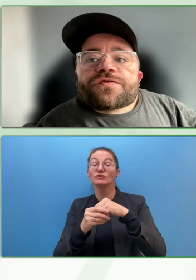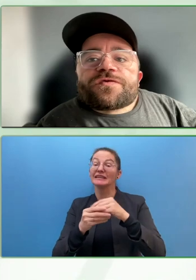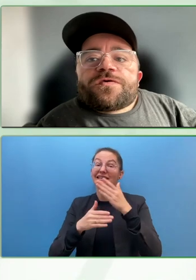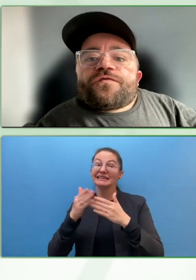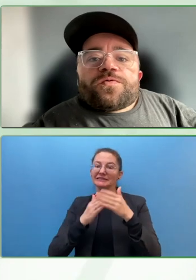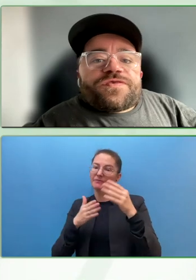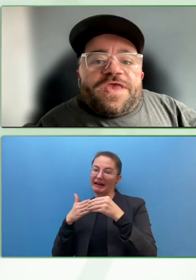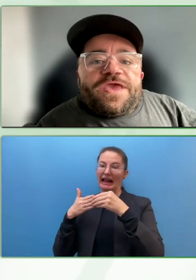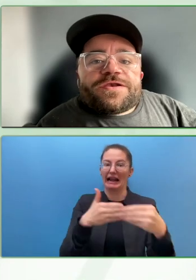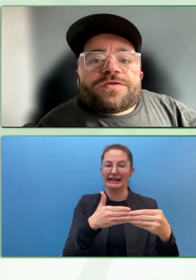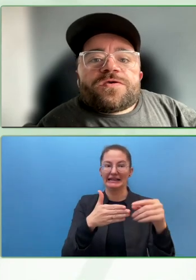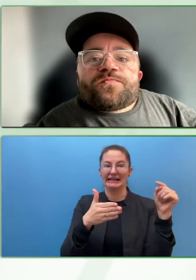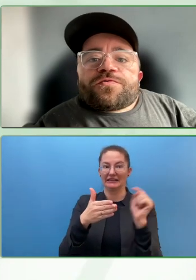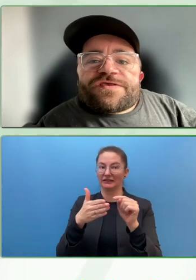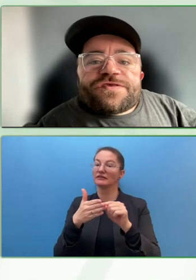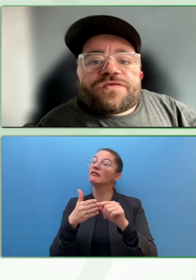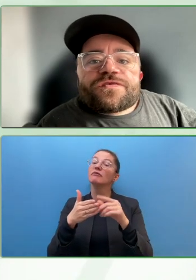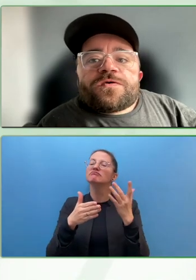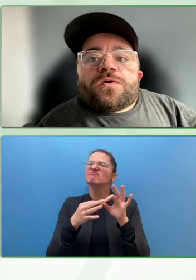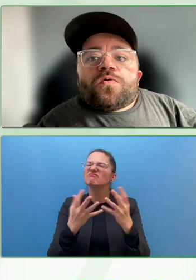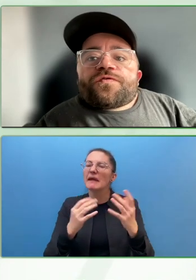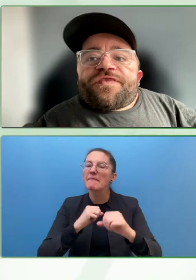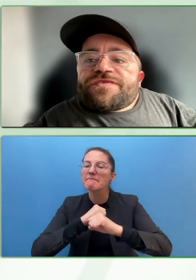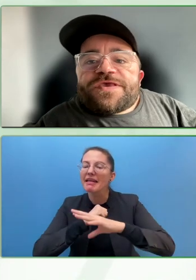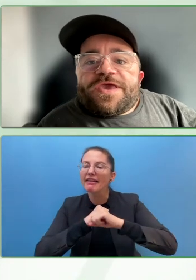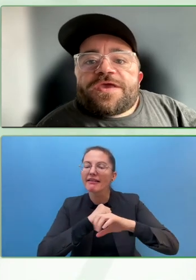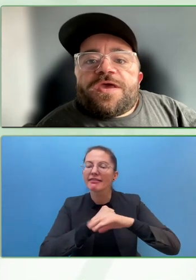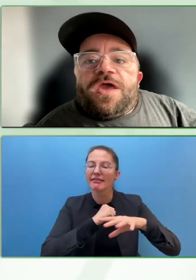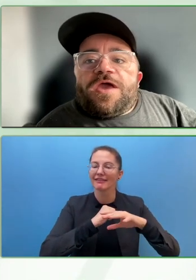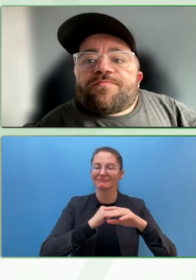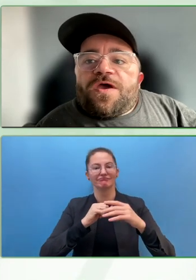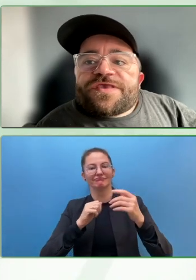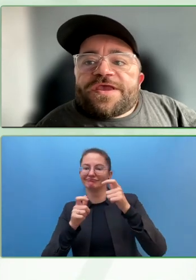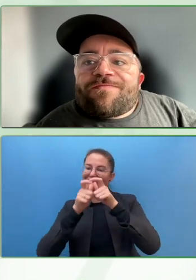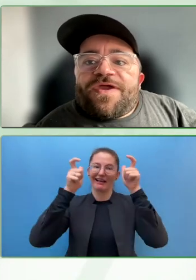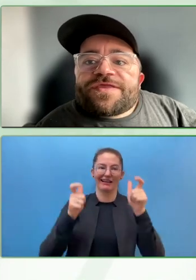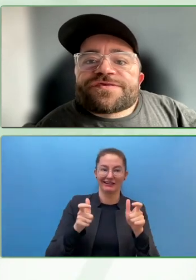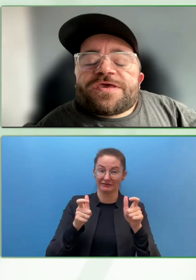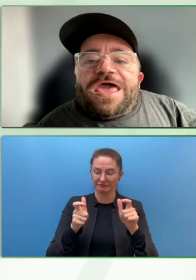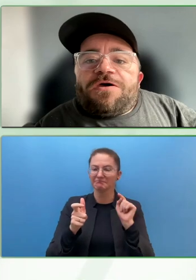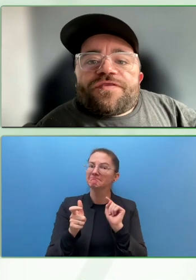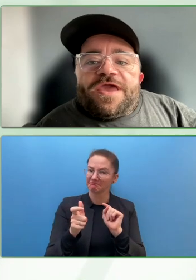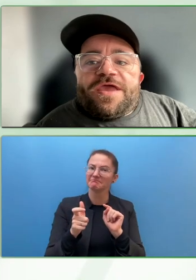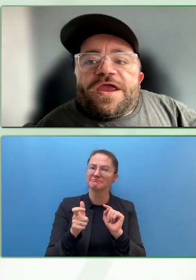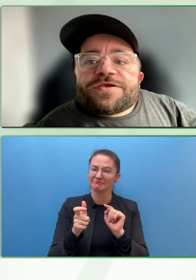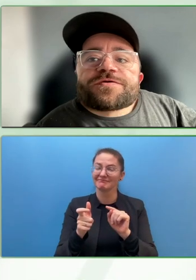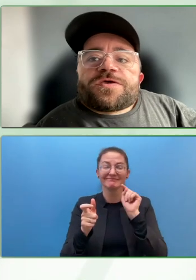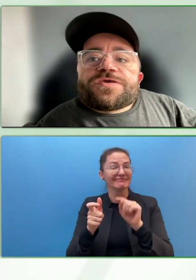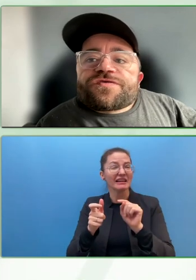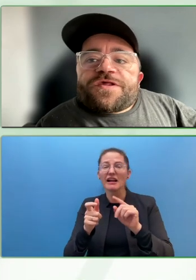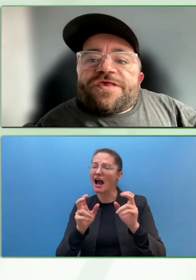the most forward-thinking, progressive, authentic marketing campaigns out there,